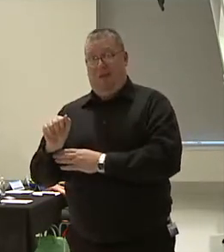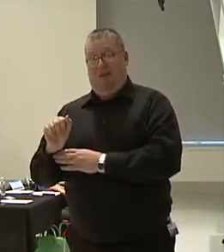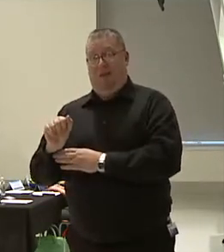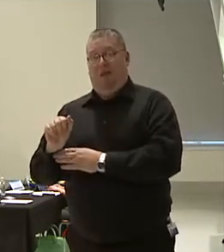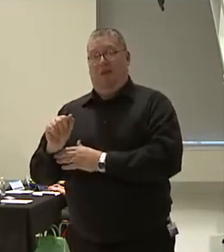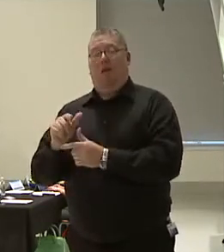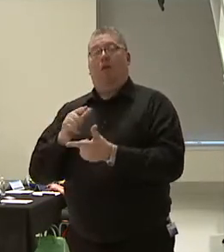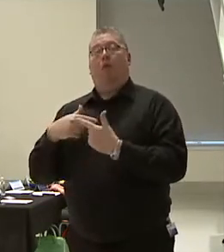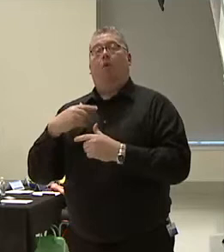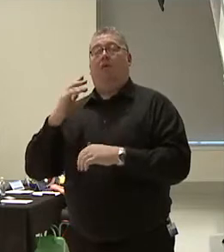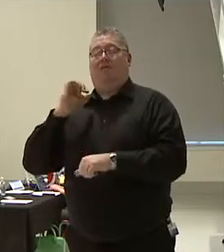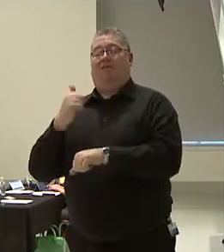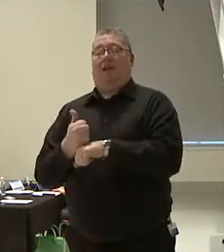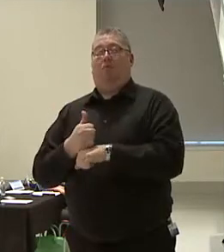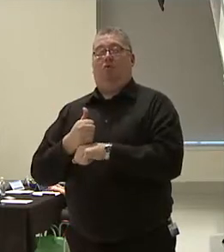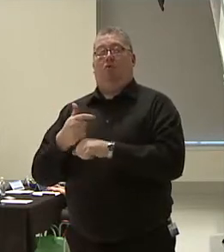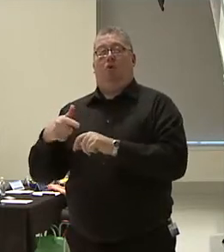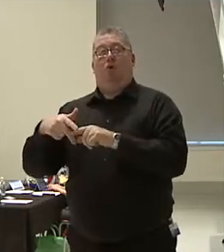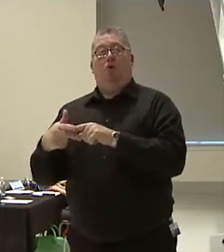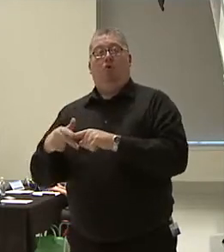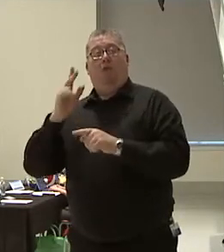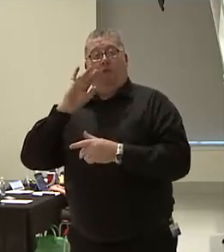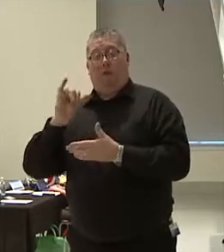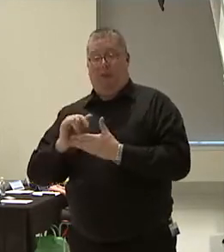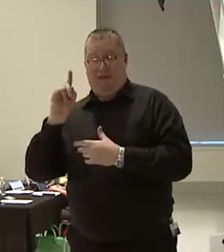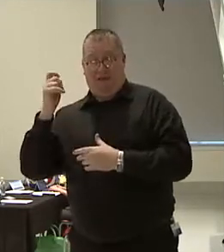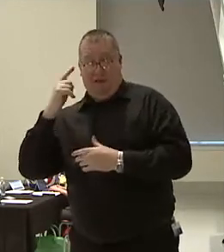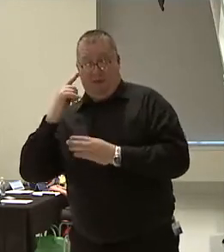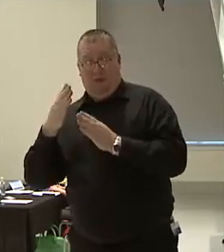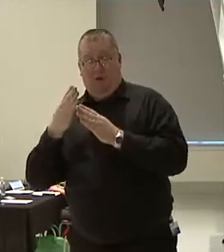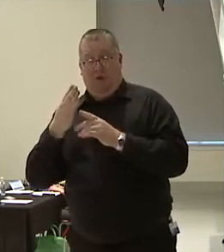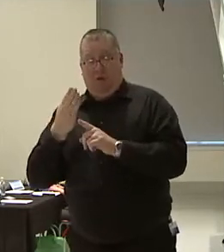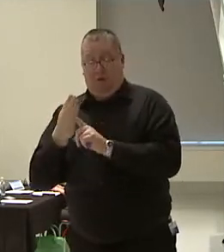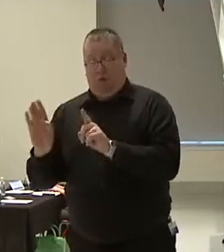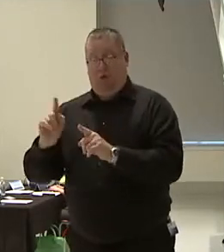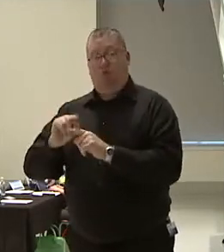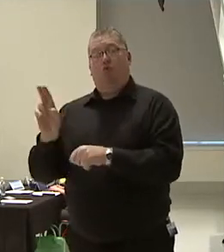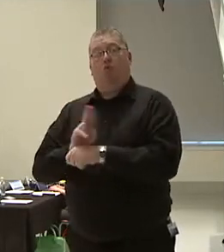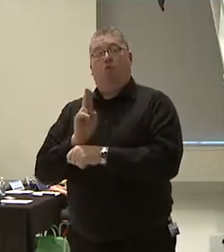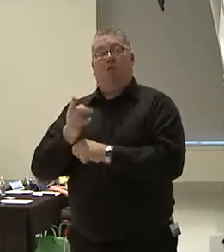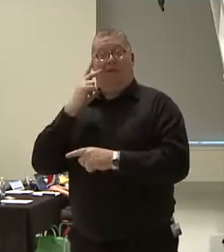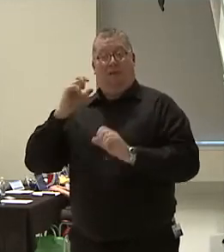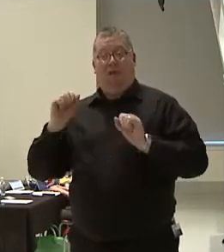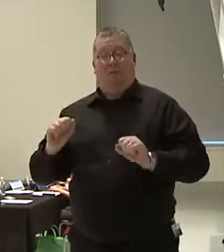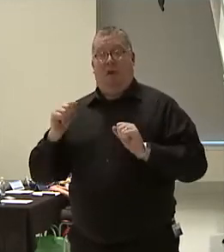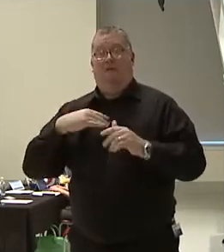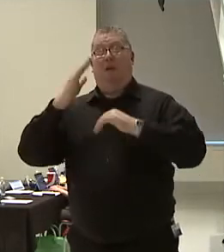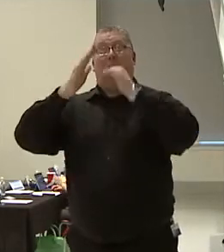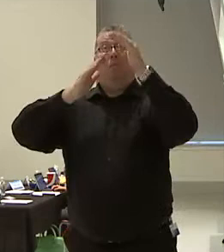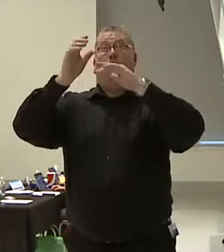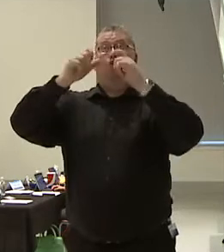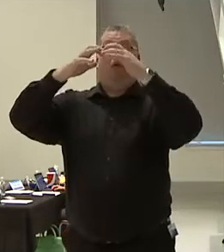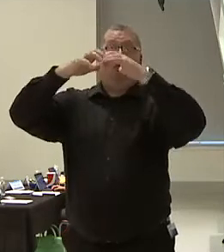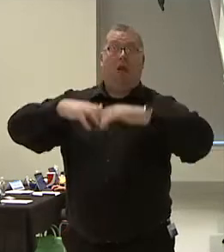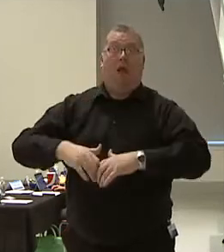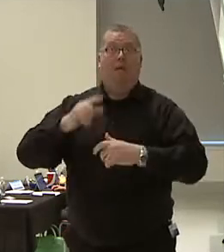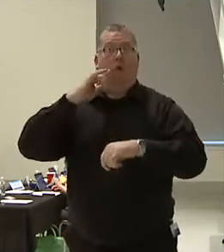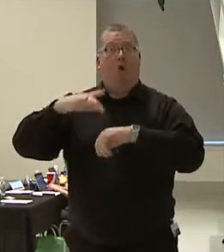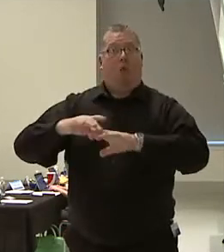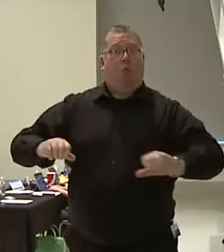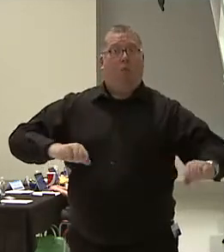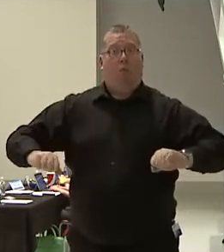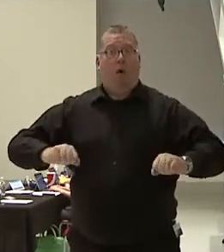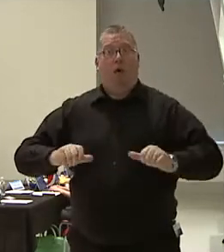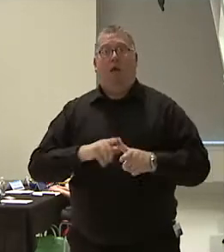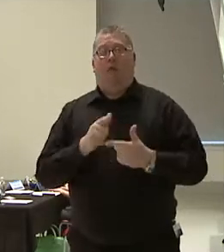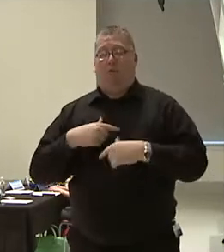tool to inform low-income communities, low-income renters, if they were living in buildings that were susceptible to damage and collapse in an earthquake. And this was only something that was